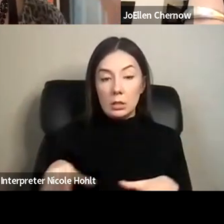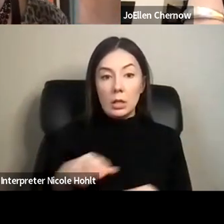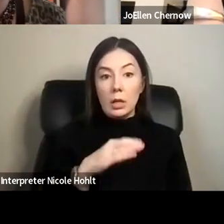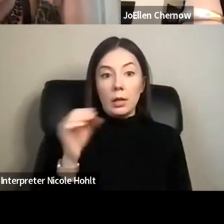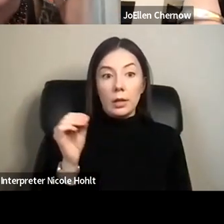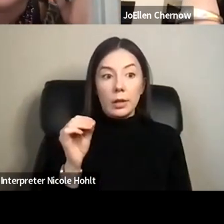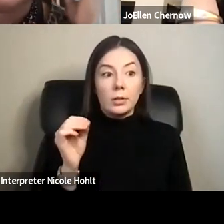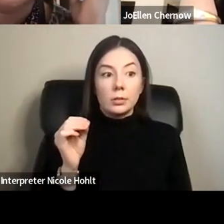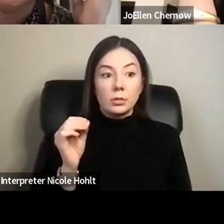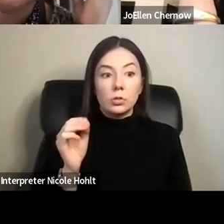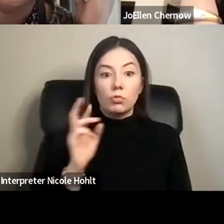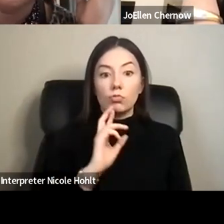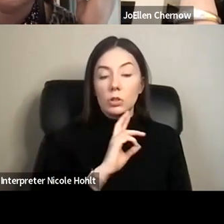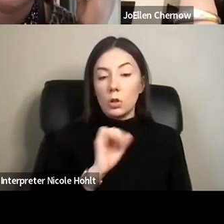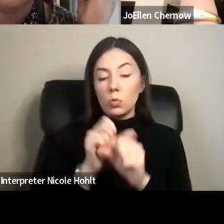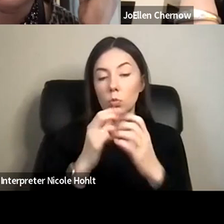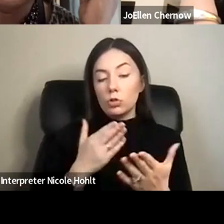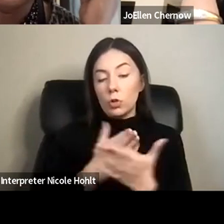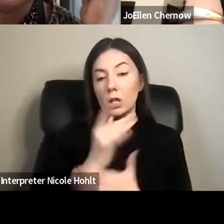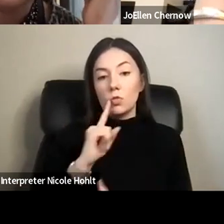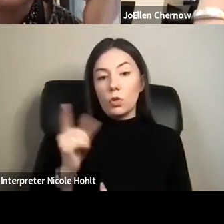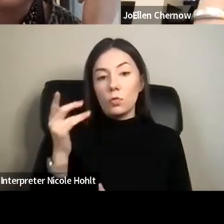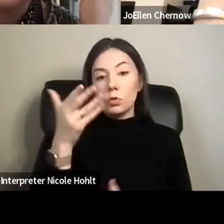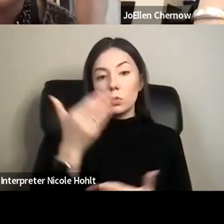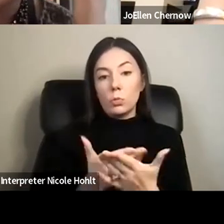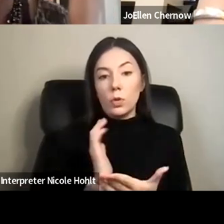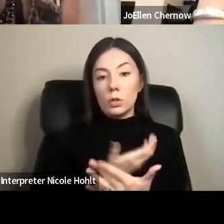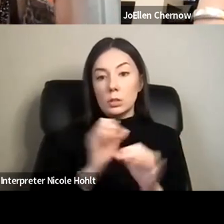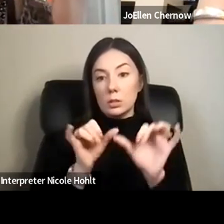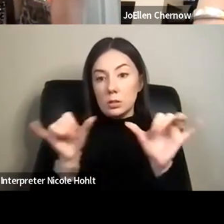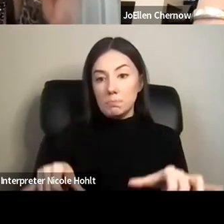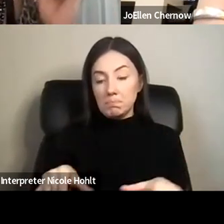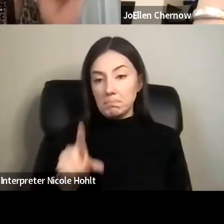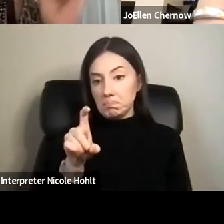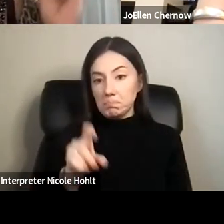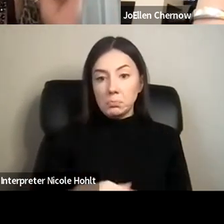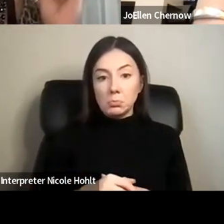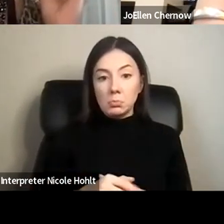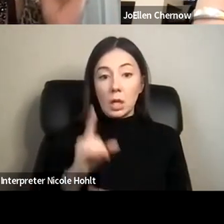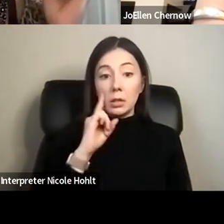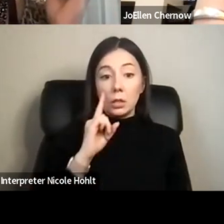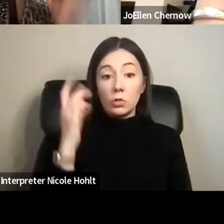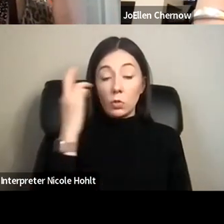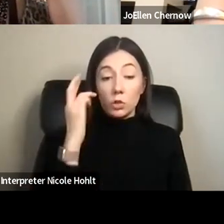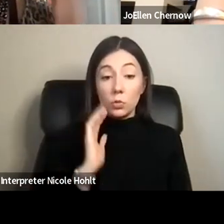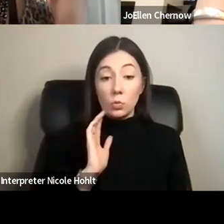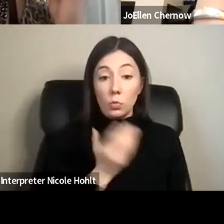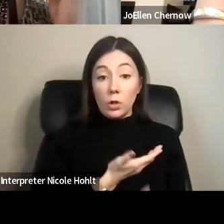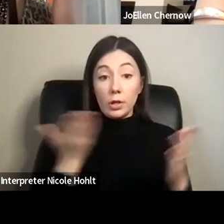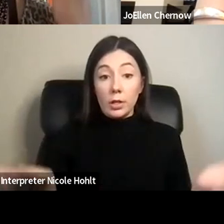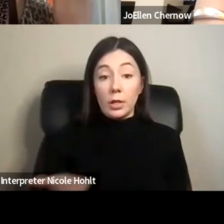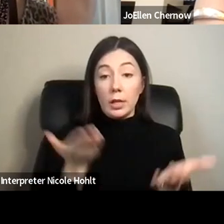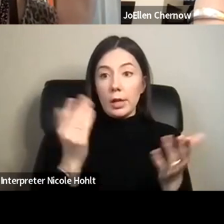future proofing our food system? Yeah. I think the reason we're even here and we're even dreaming of